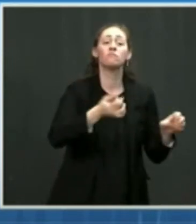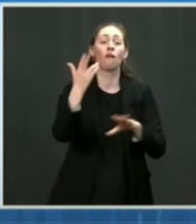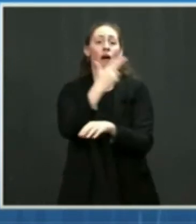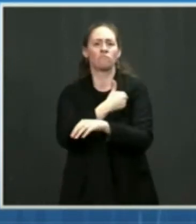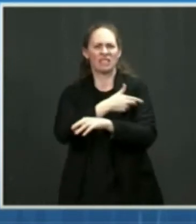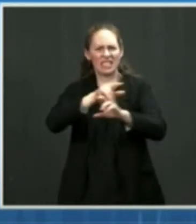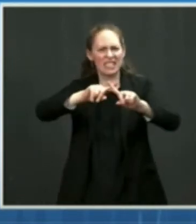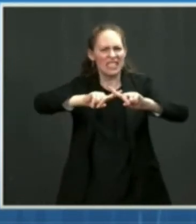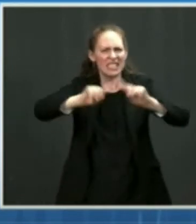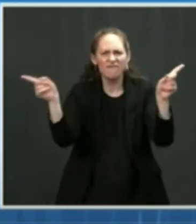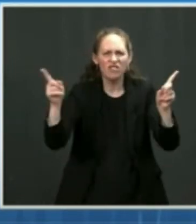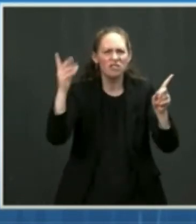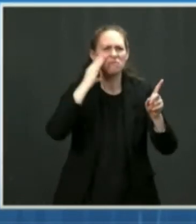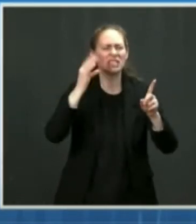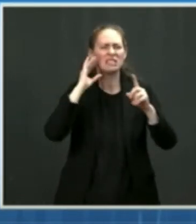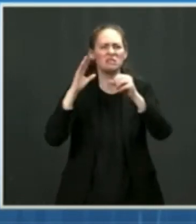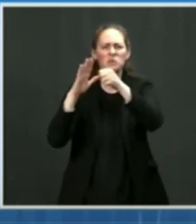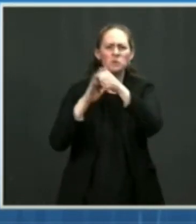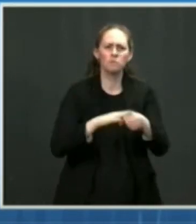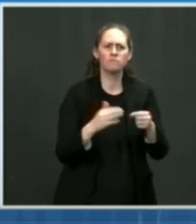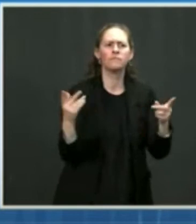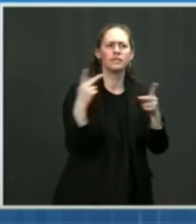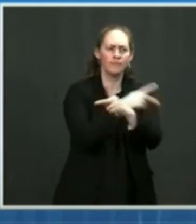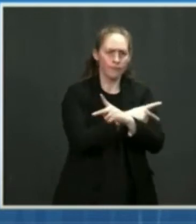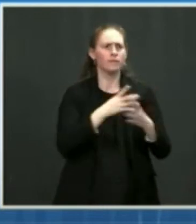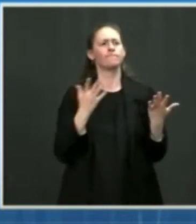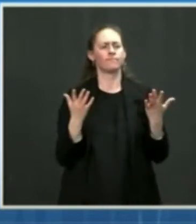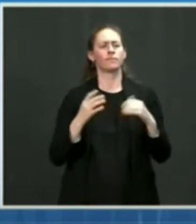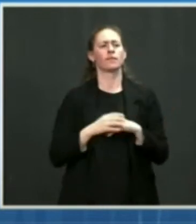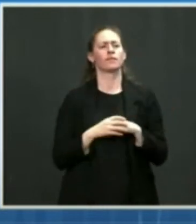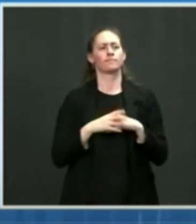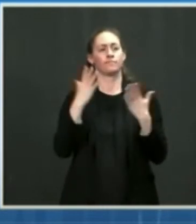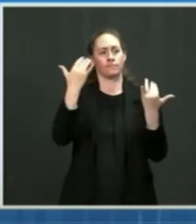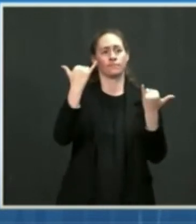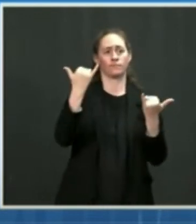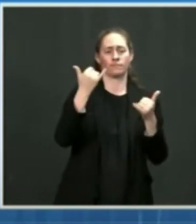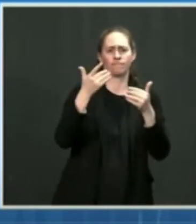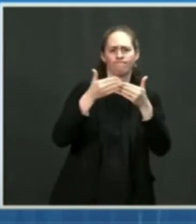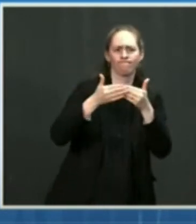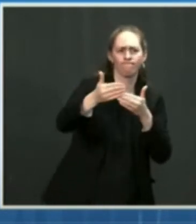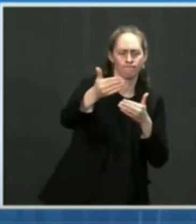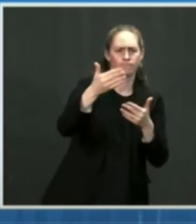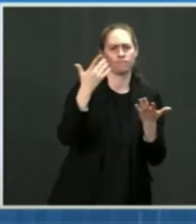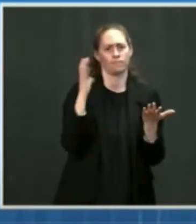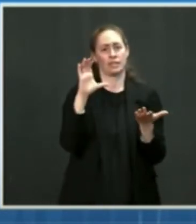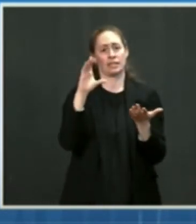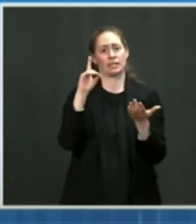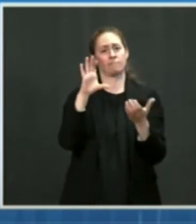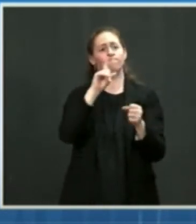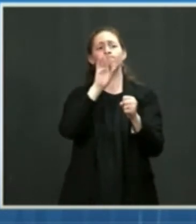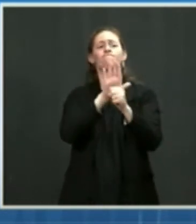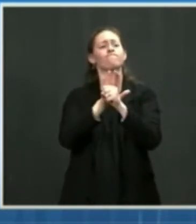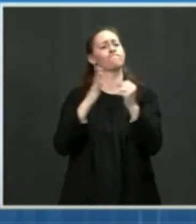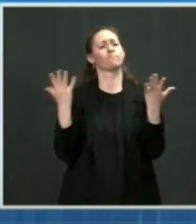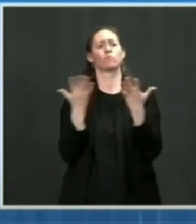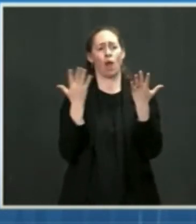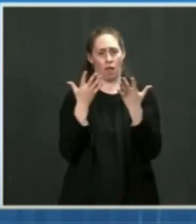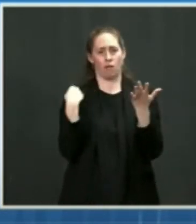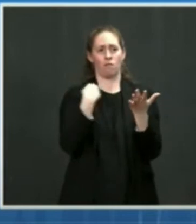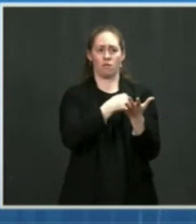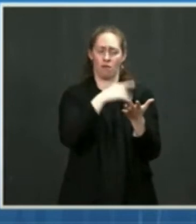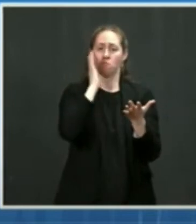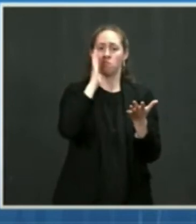from March through December 2020, we confirmed the preliminary findings that were published last year. People